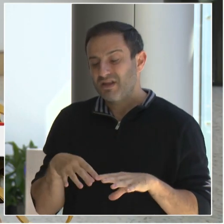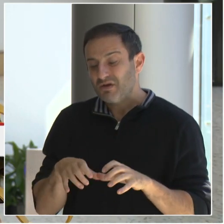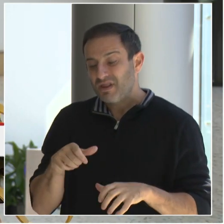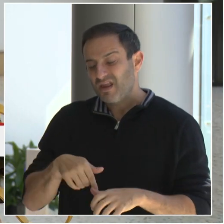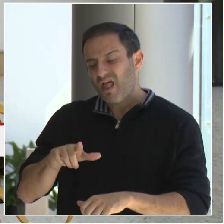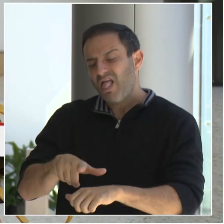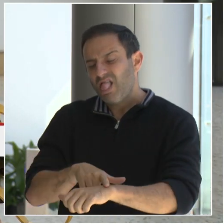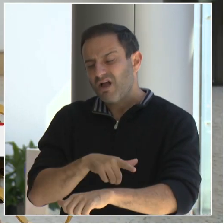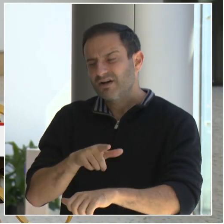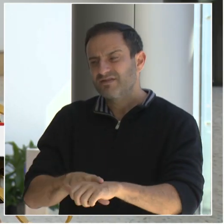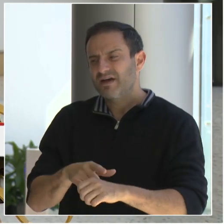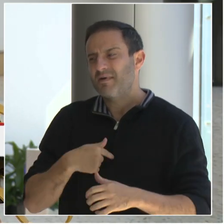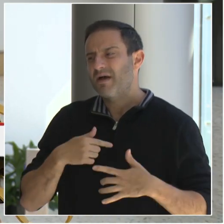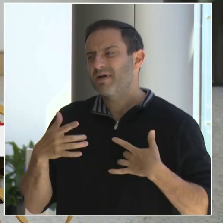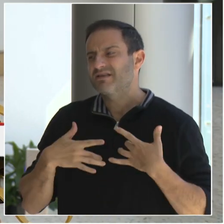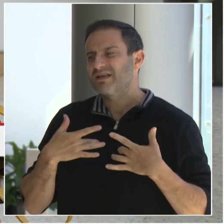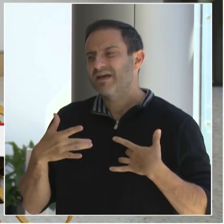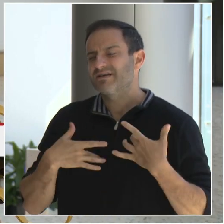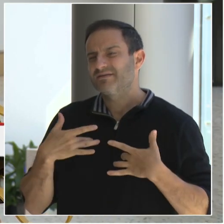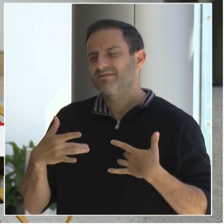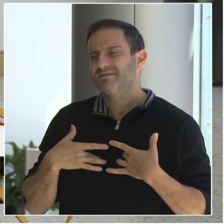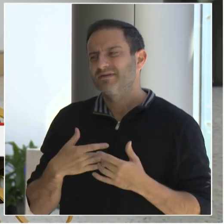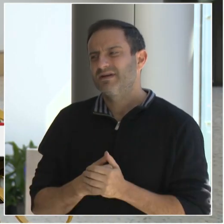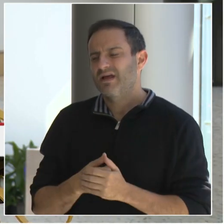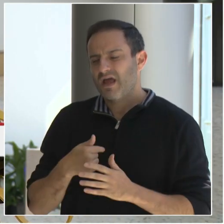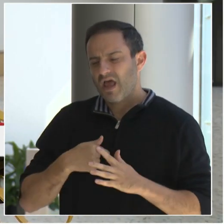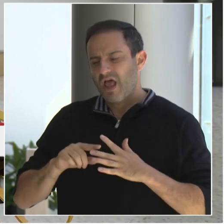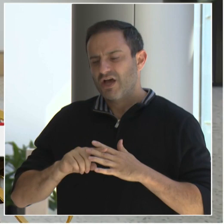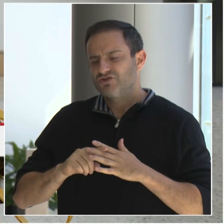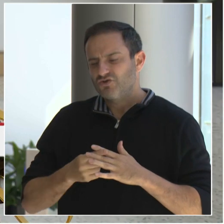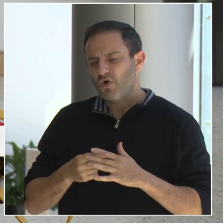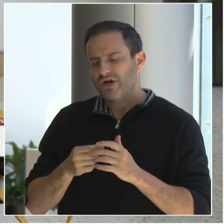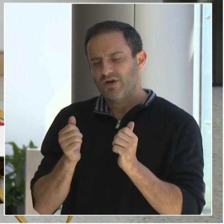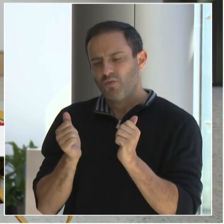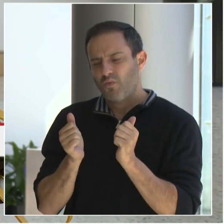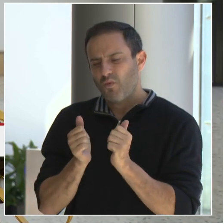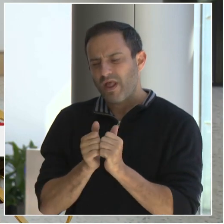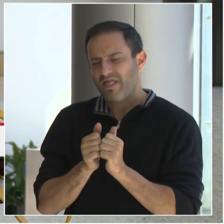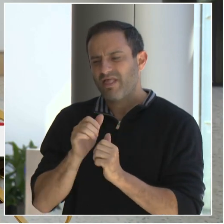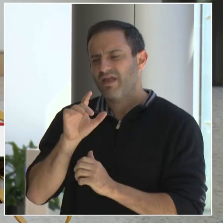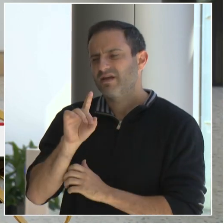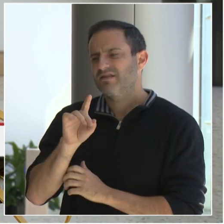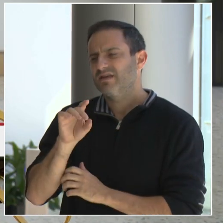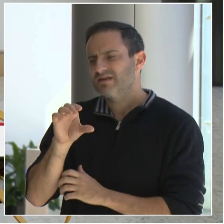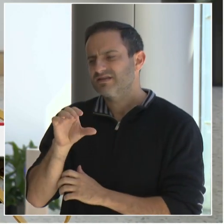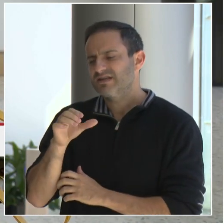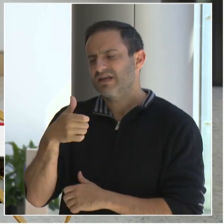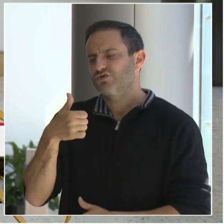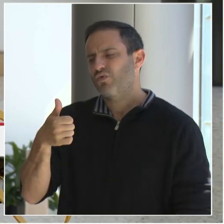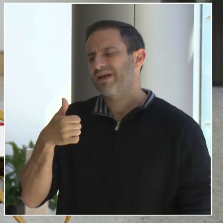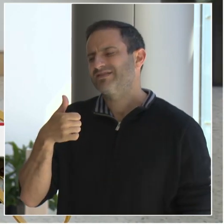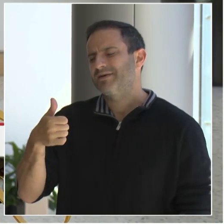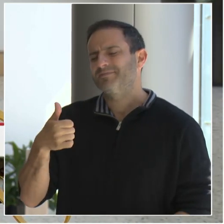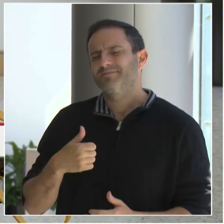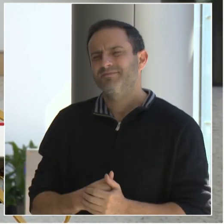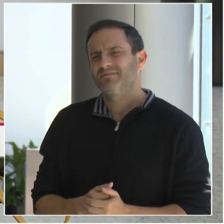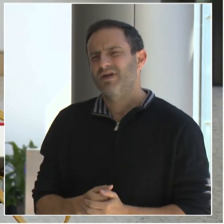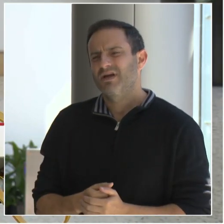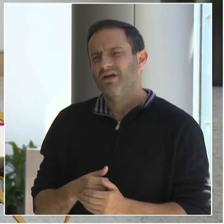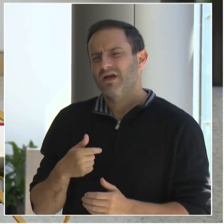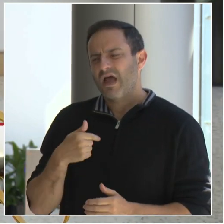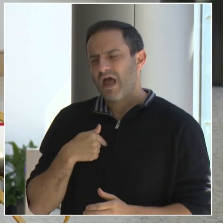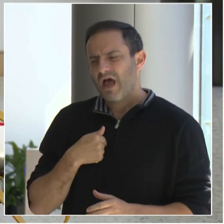while. I'm excited because I started with DC Transit. I